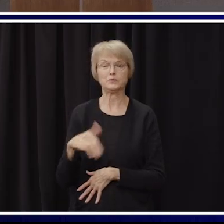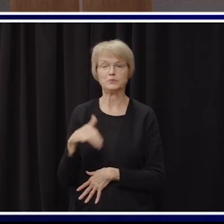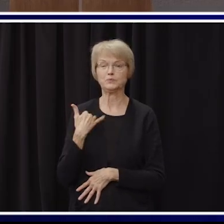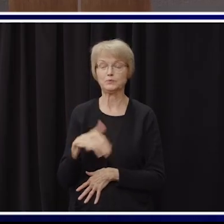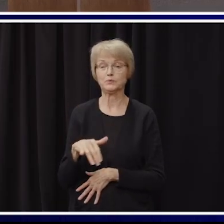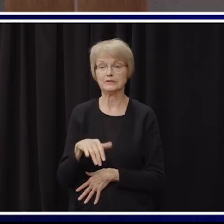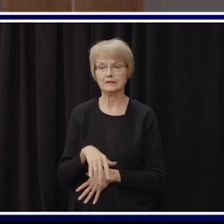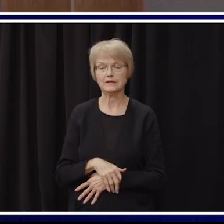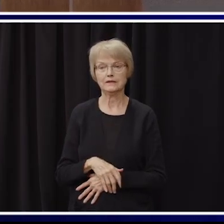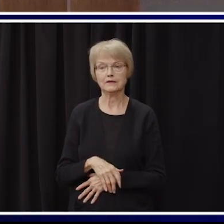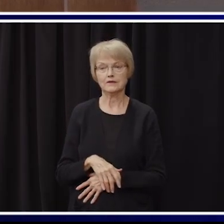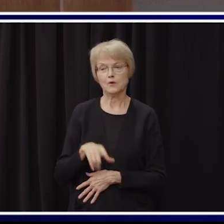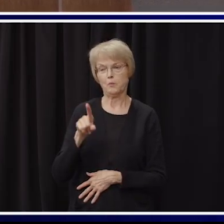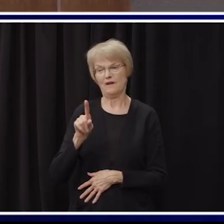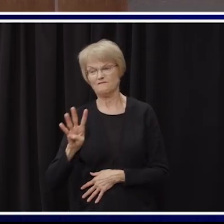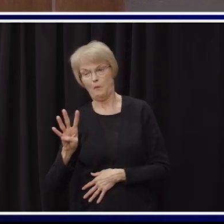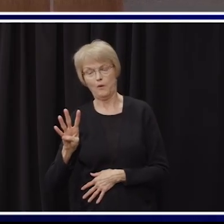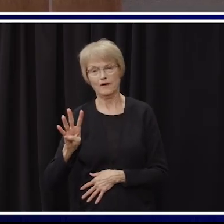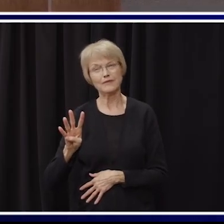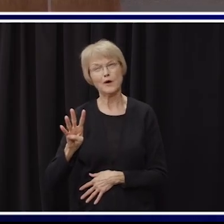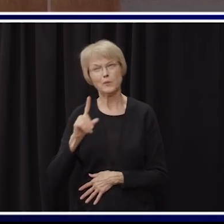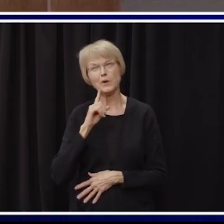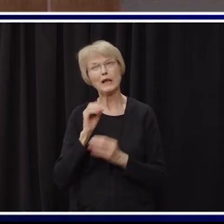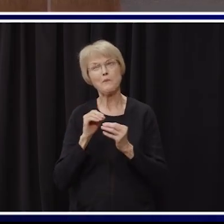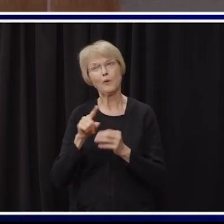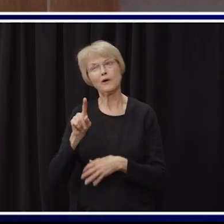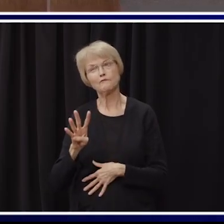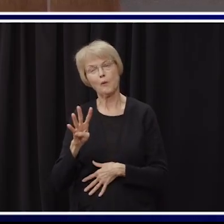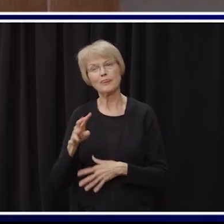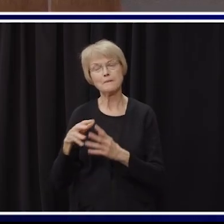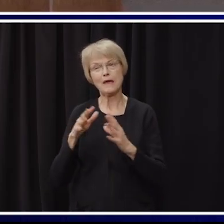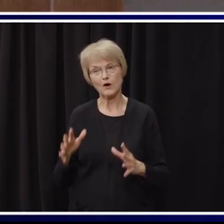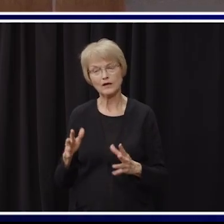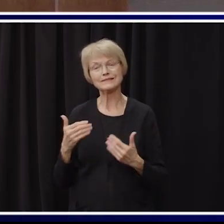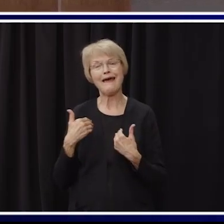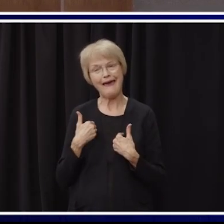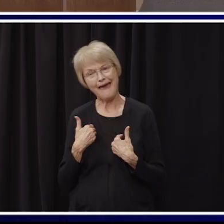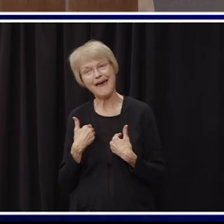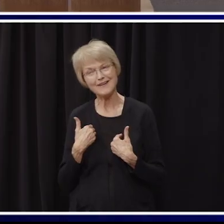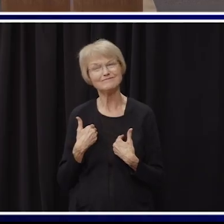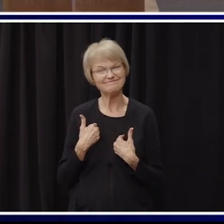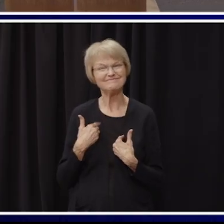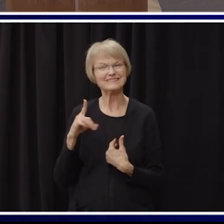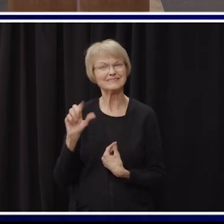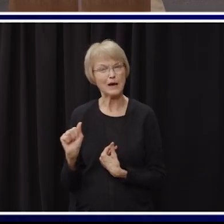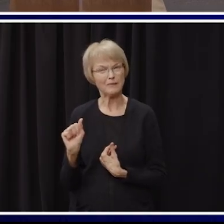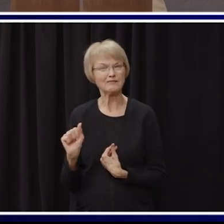4 Americans, or maybe a little bit more than that, have some type of disability.